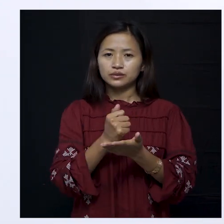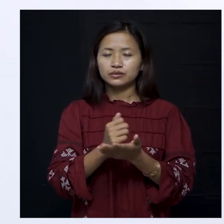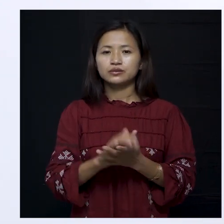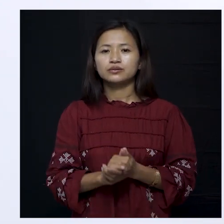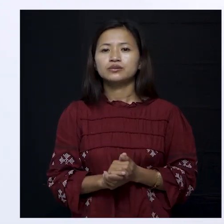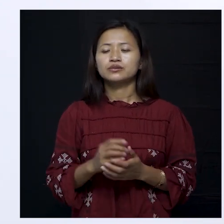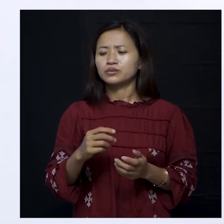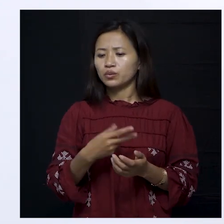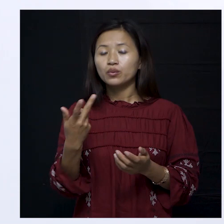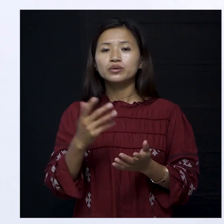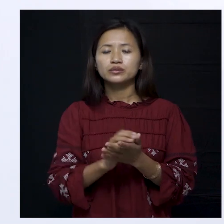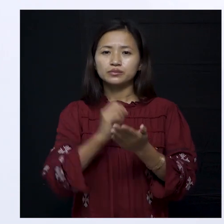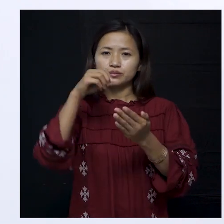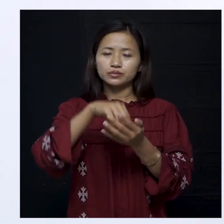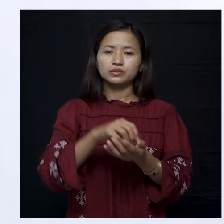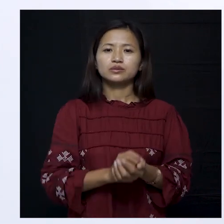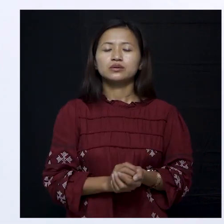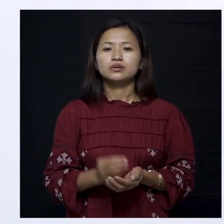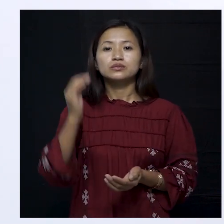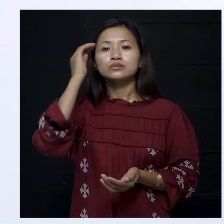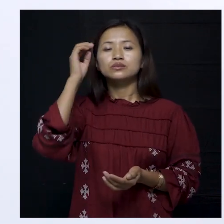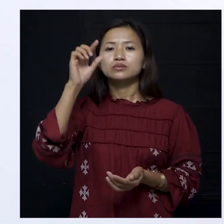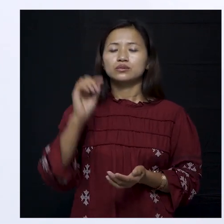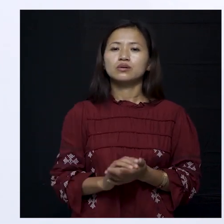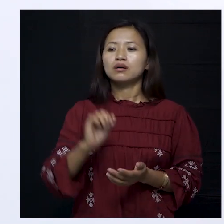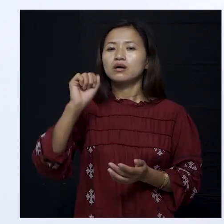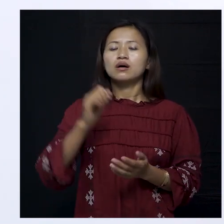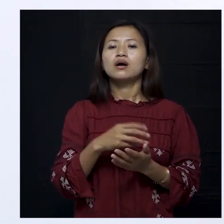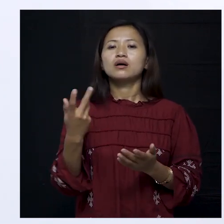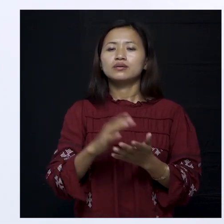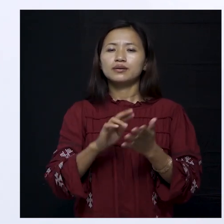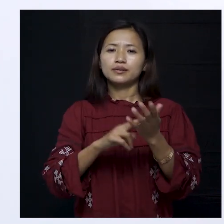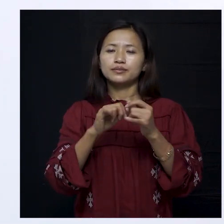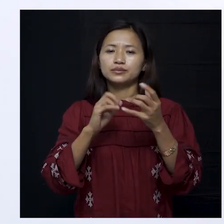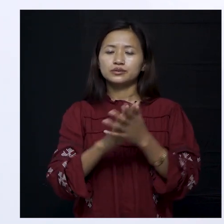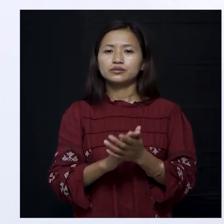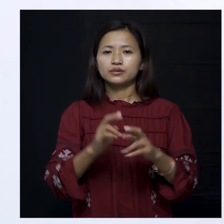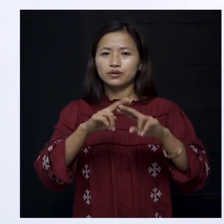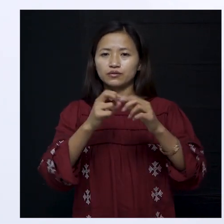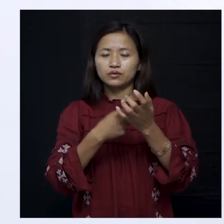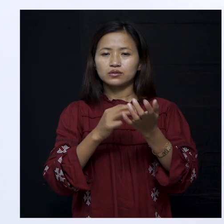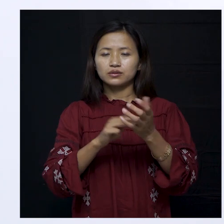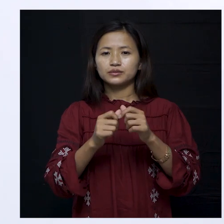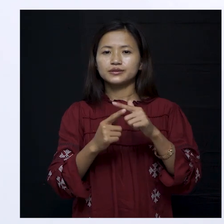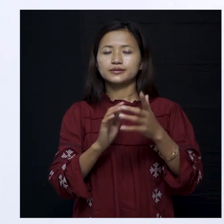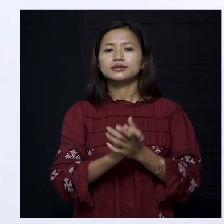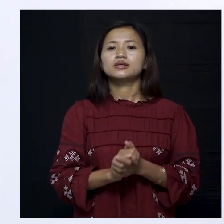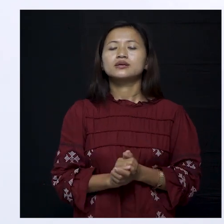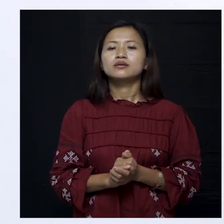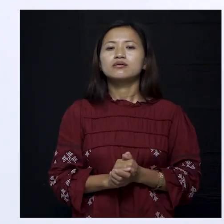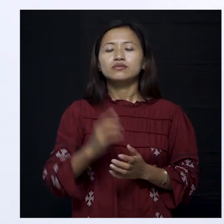know where to put, and then we should also know the correct usage of this format, okay? I repeat once again, for the